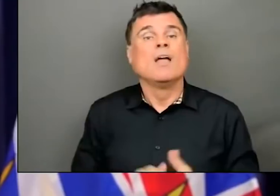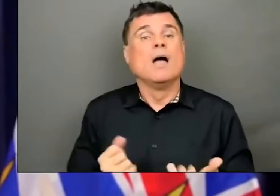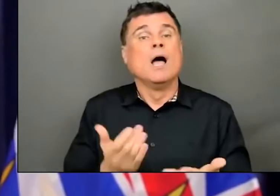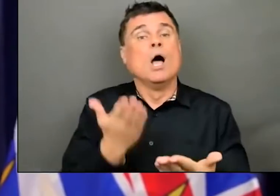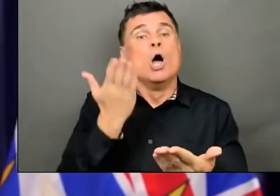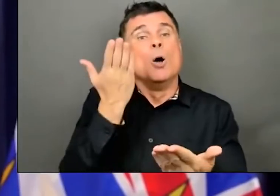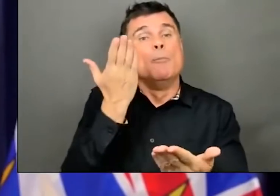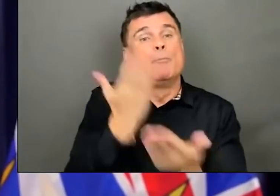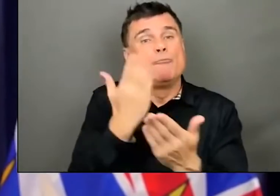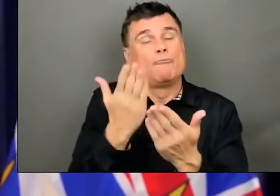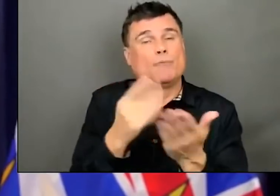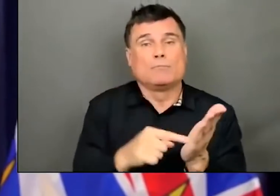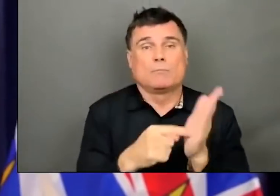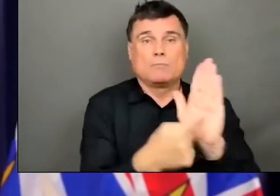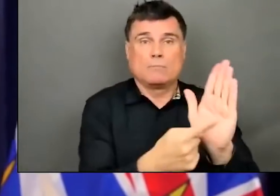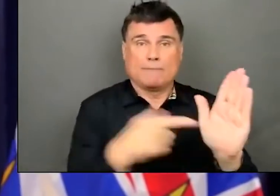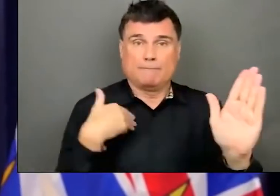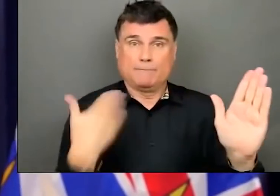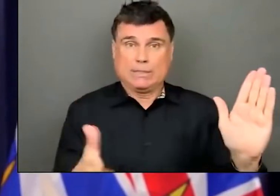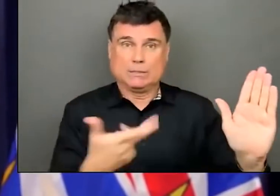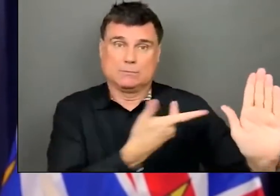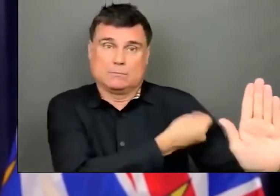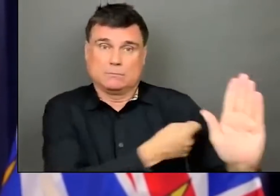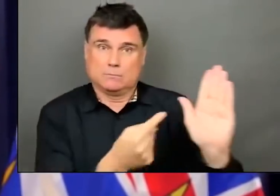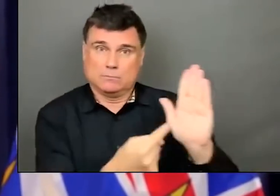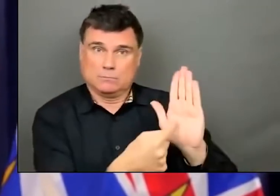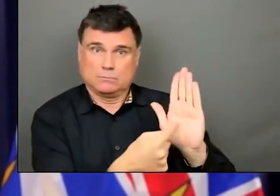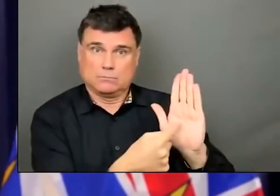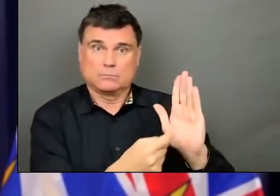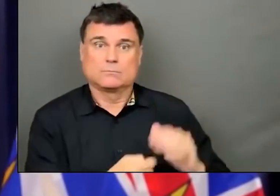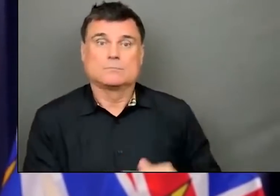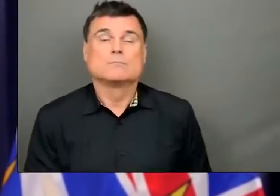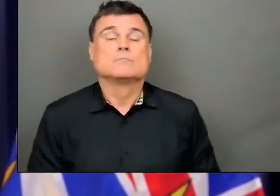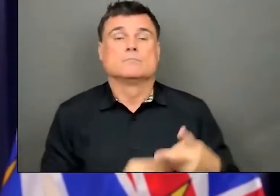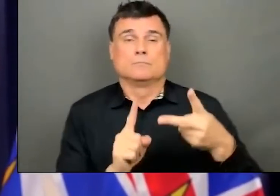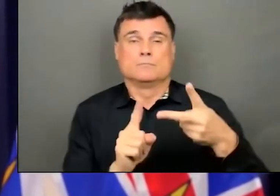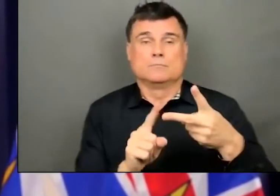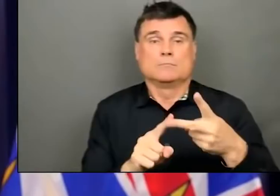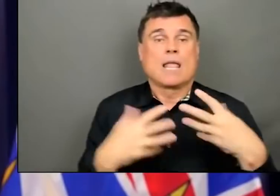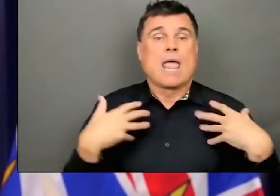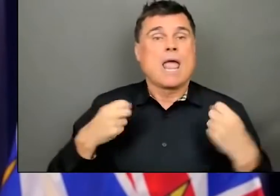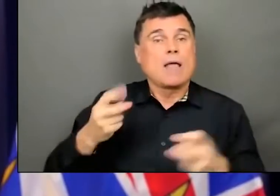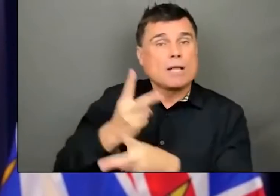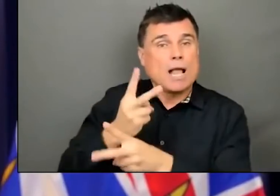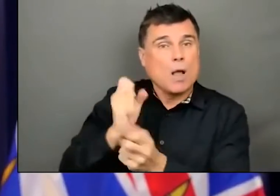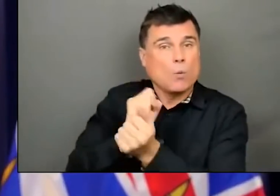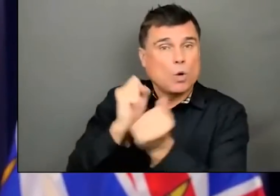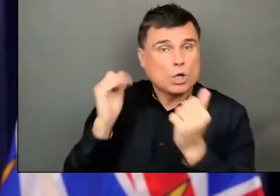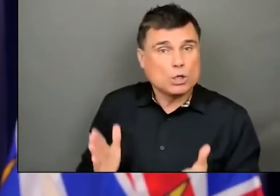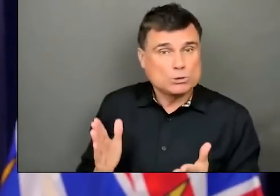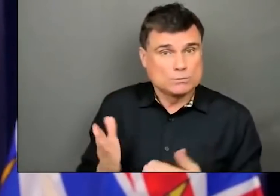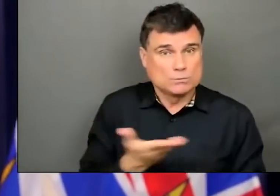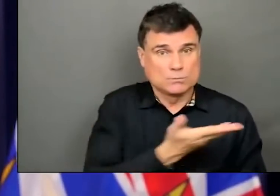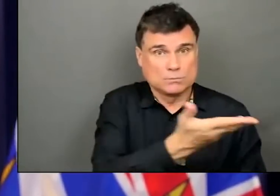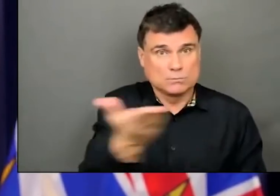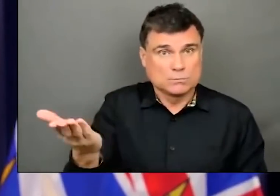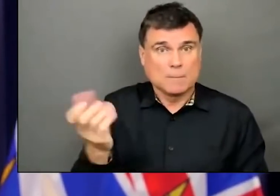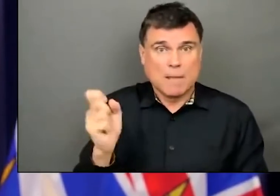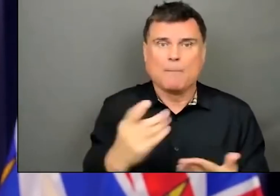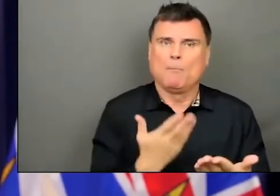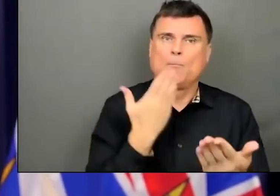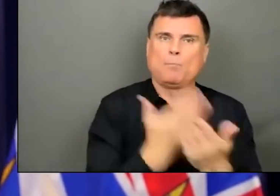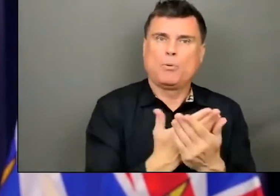BC Public Service, the healthcare worker proof of vaccination requirement, which was brought into